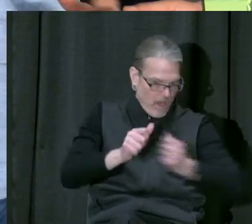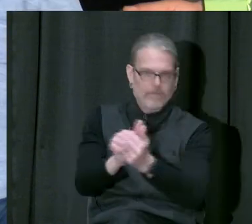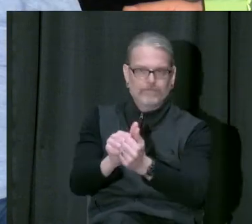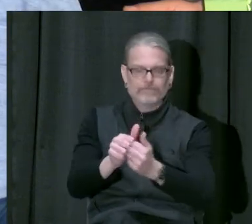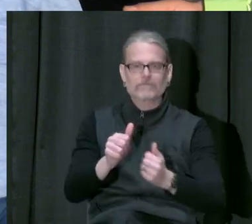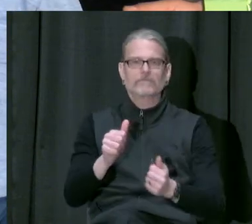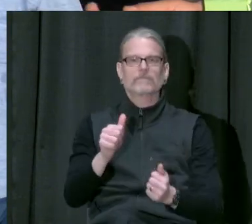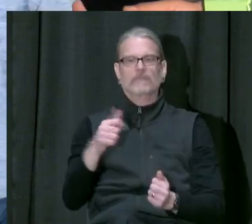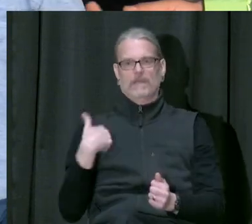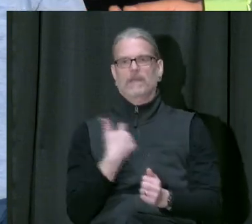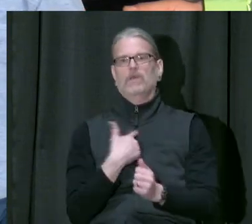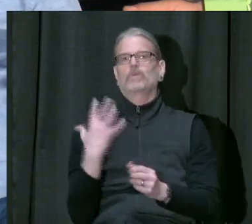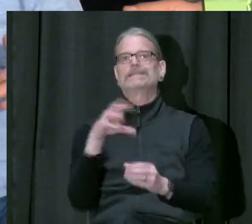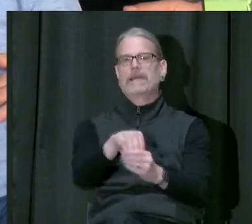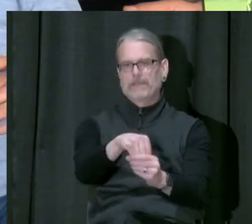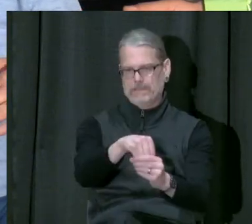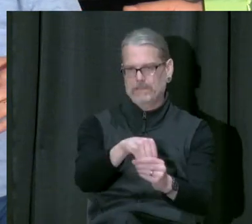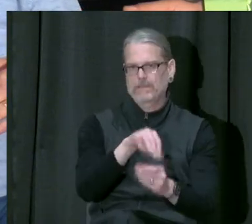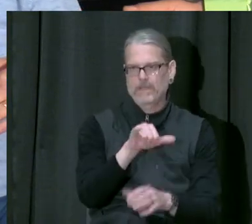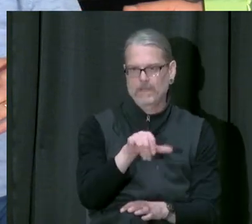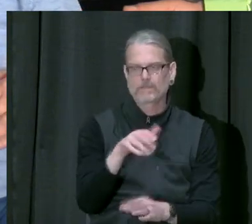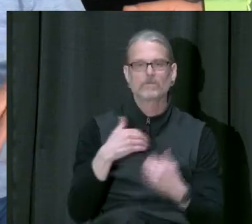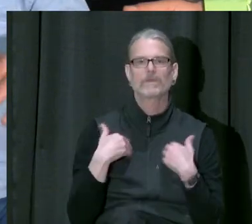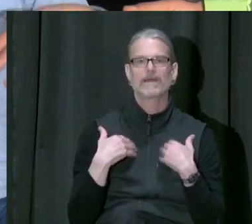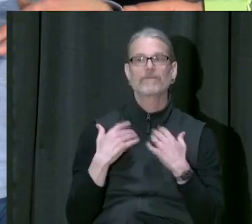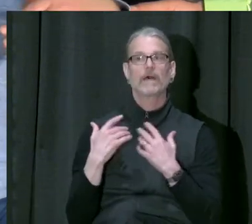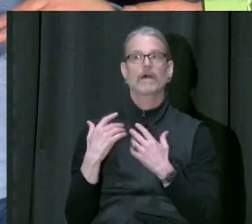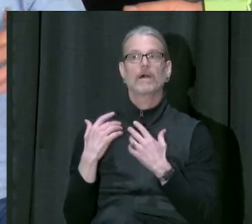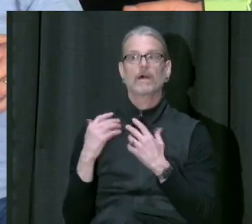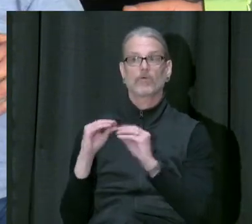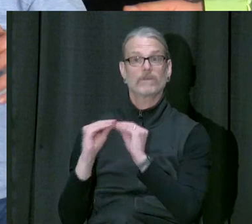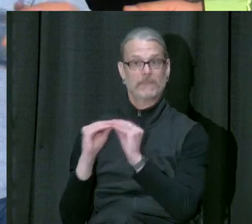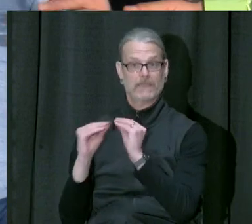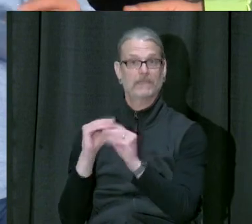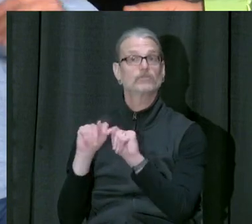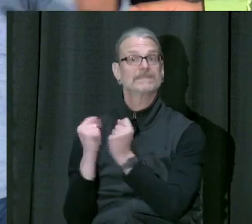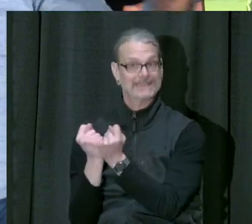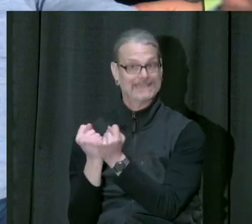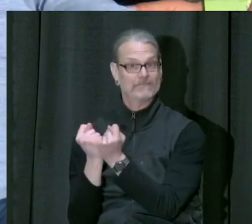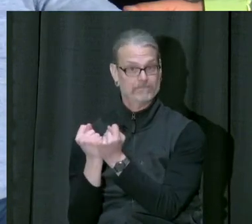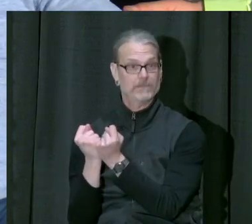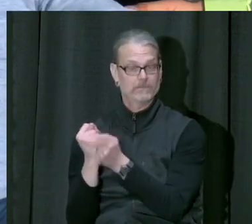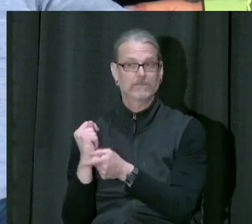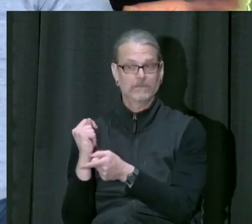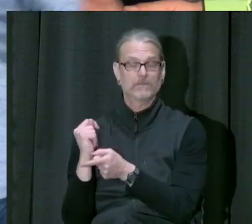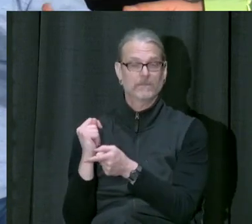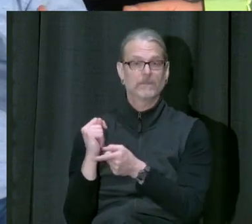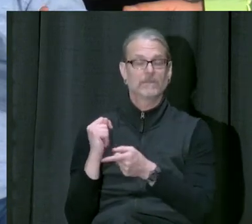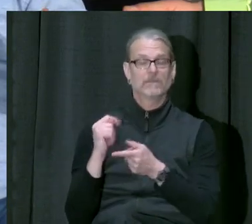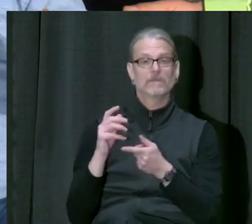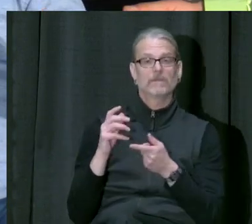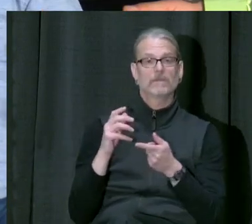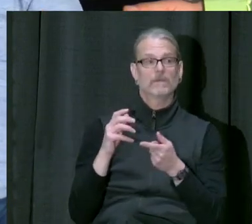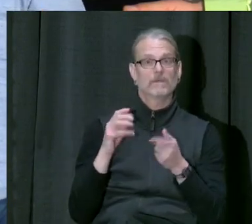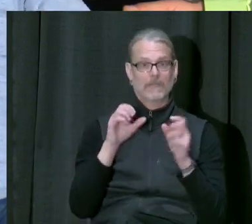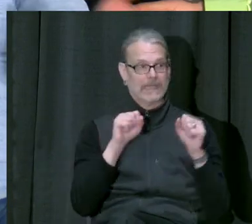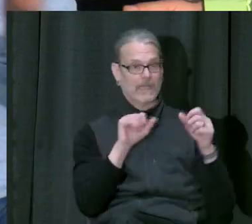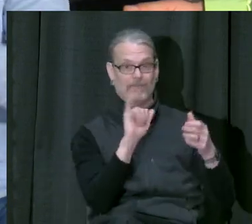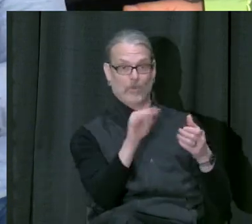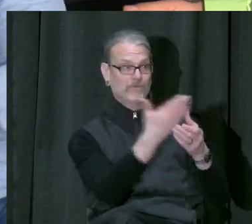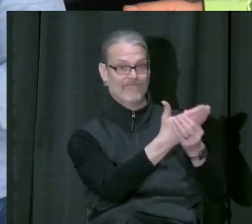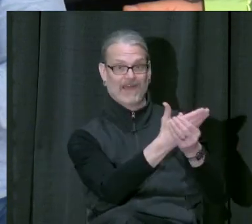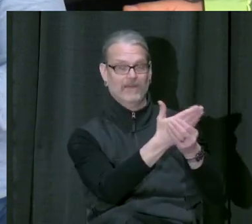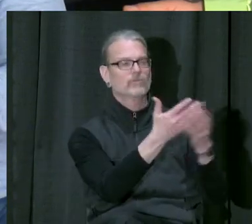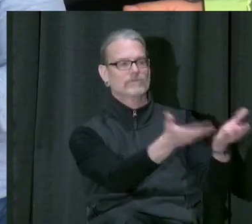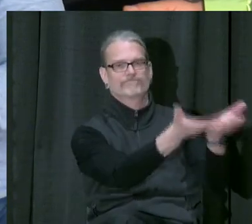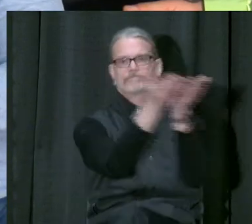we have built a small remediation team that we can take offload those files from the client, have